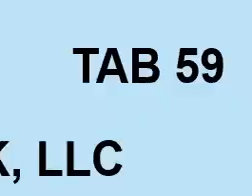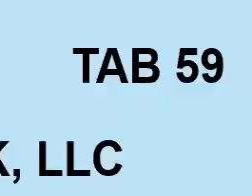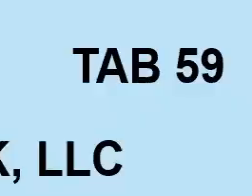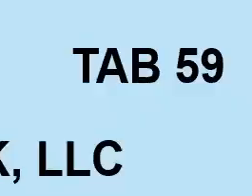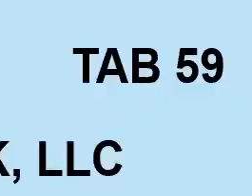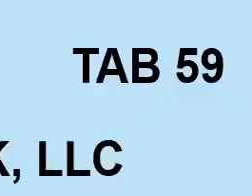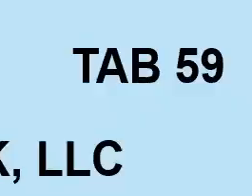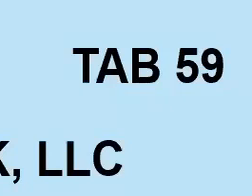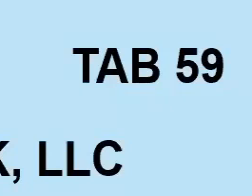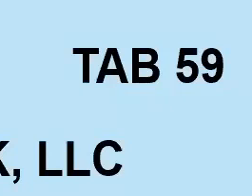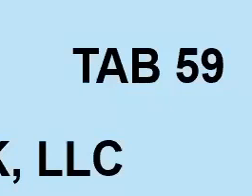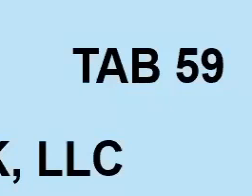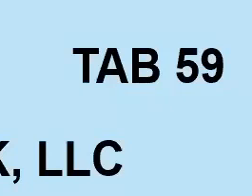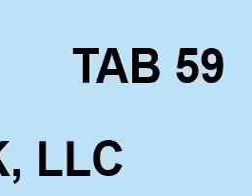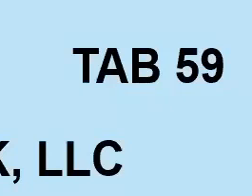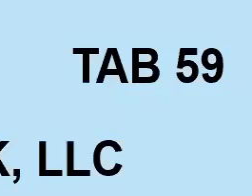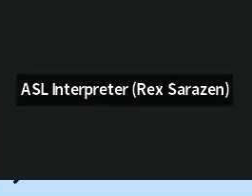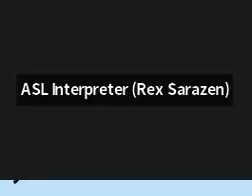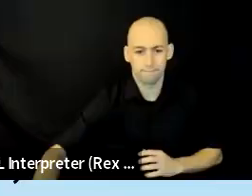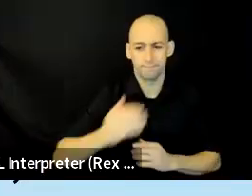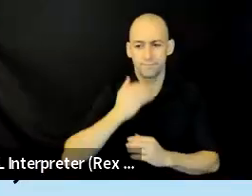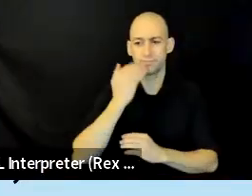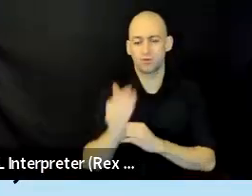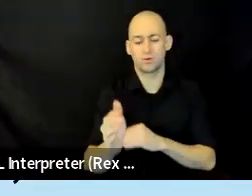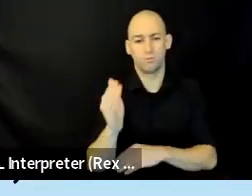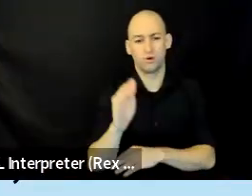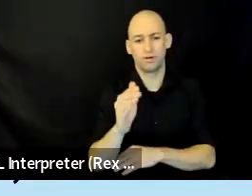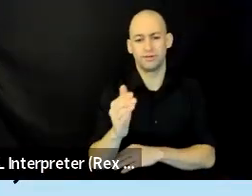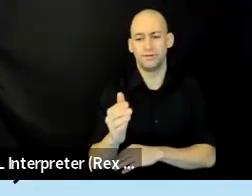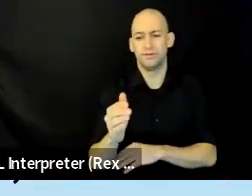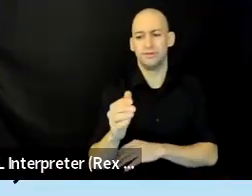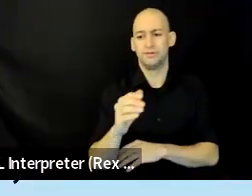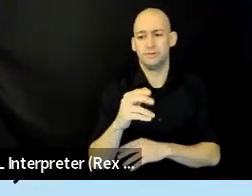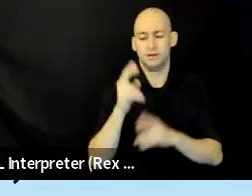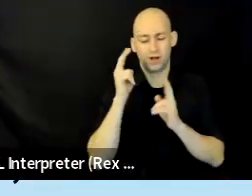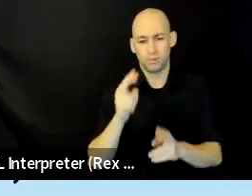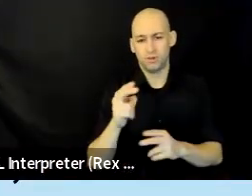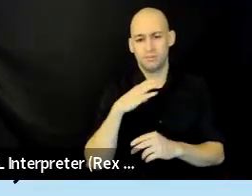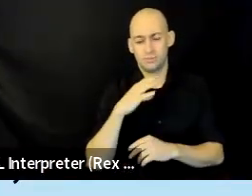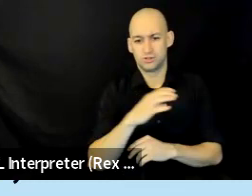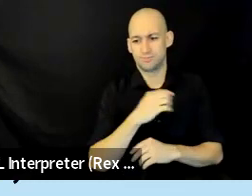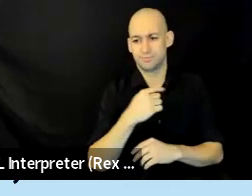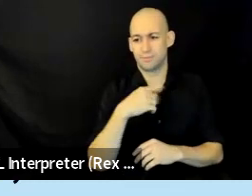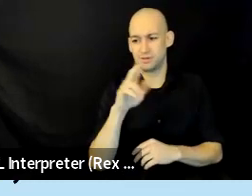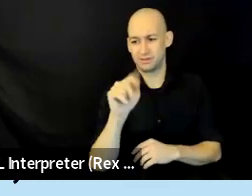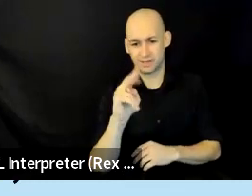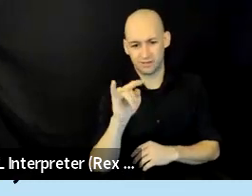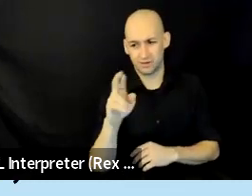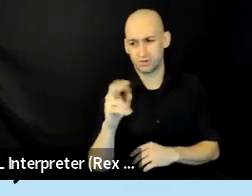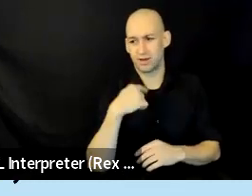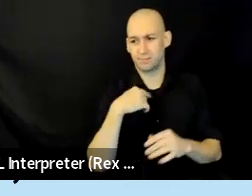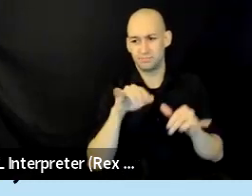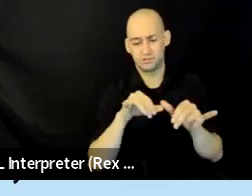Good morning, honorable commissioners. I'm Rizwan Tanvir, Caltrans Assistant Chief Engineer, and I'm here